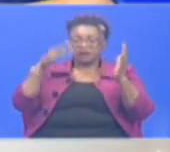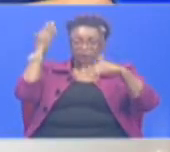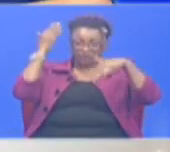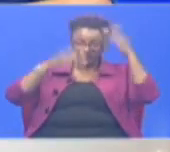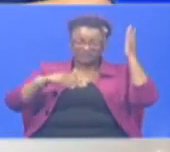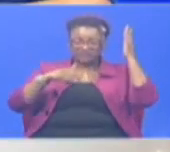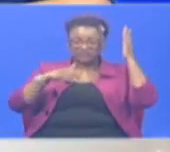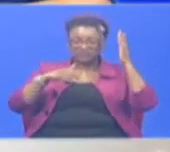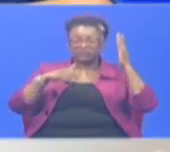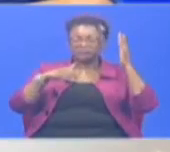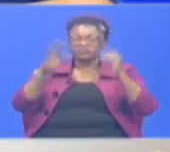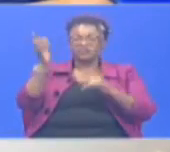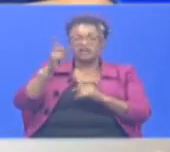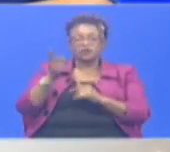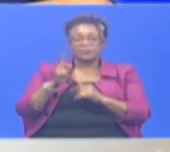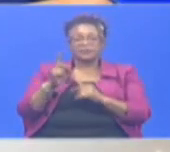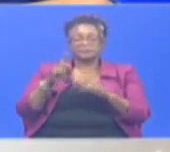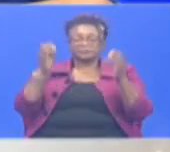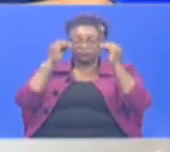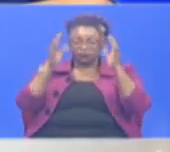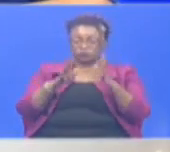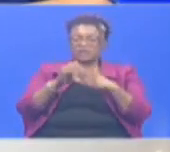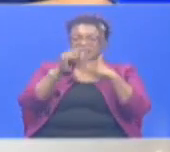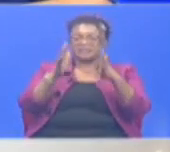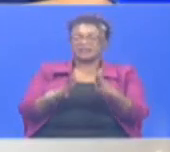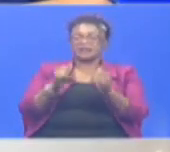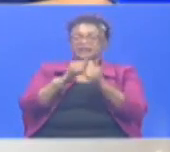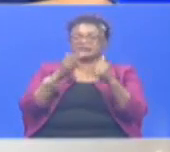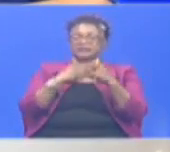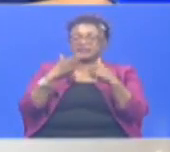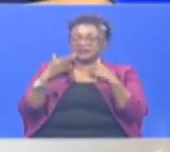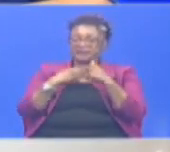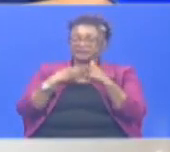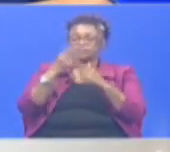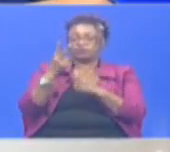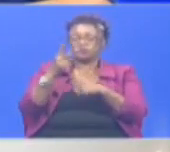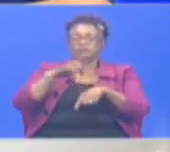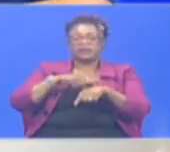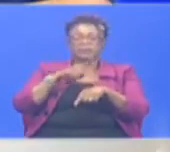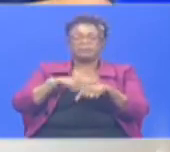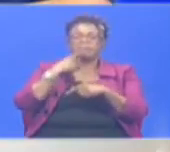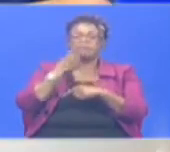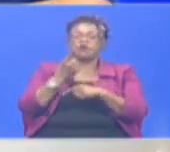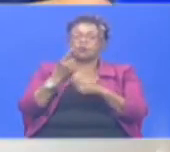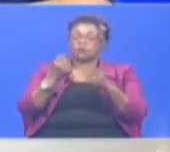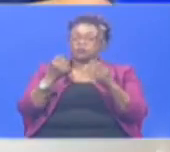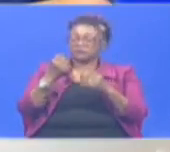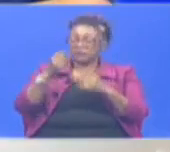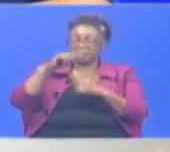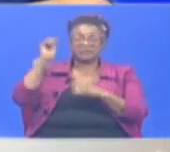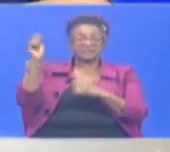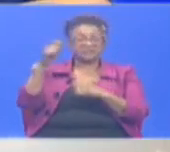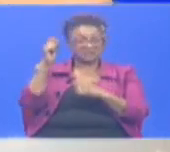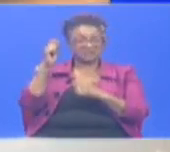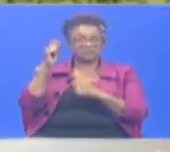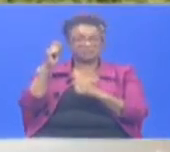as a student leader in 1982 when Moi was in power and during the time of the infamous coup.